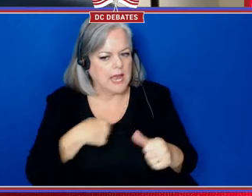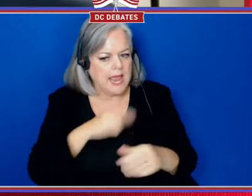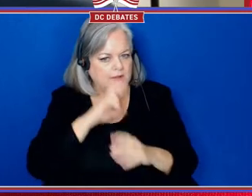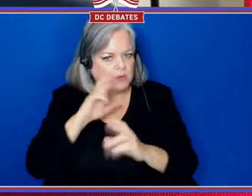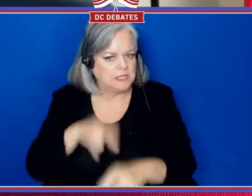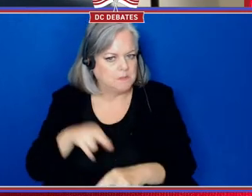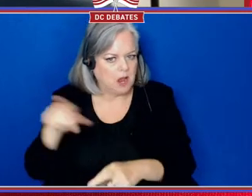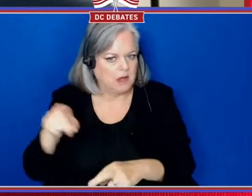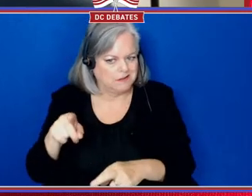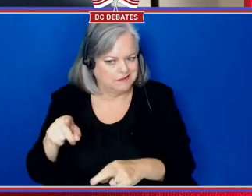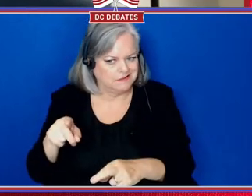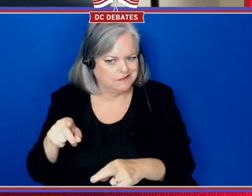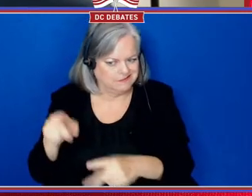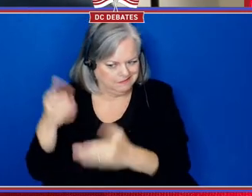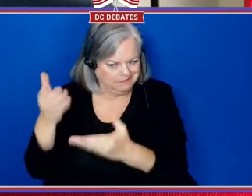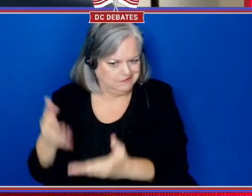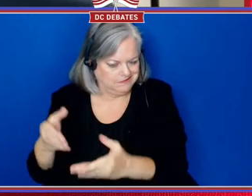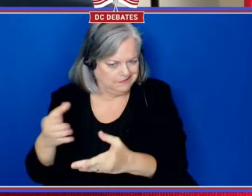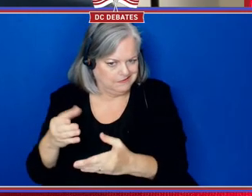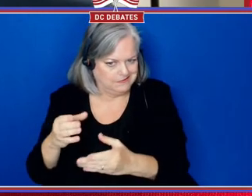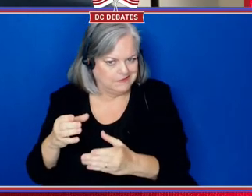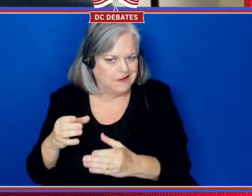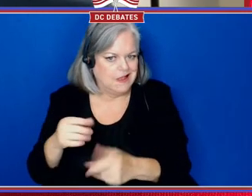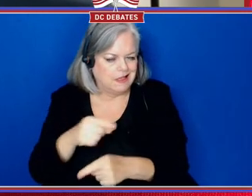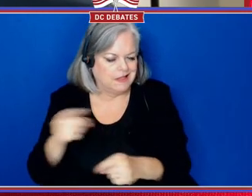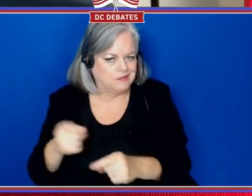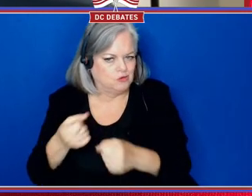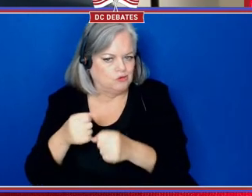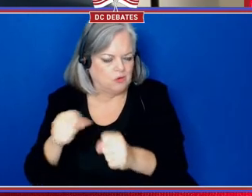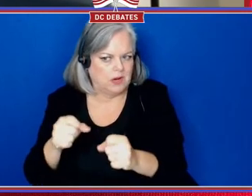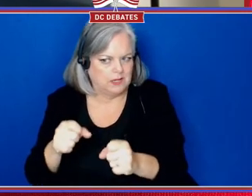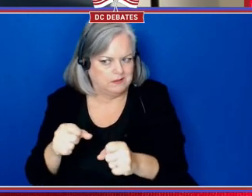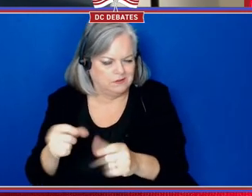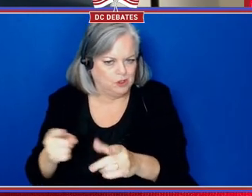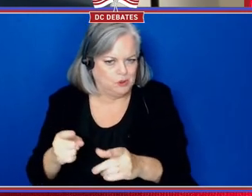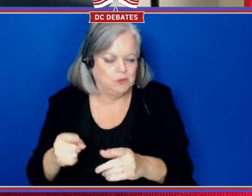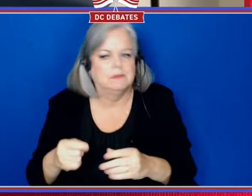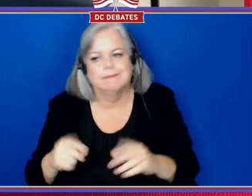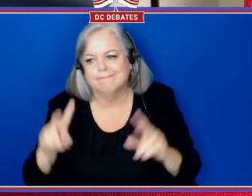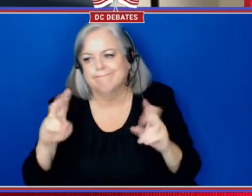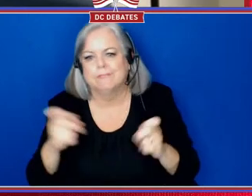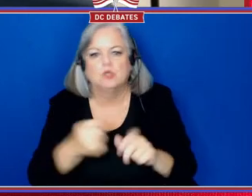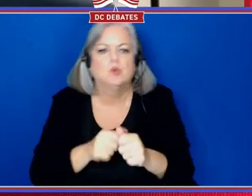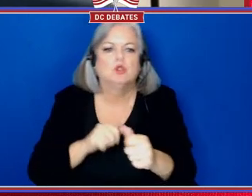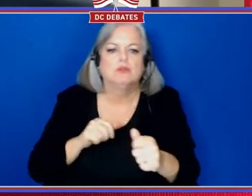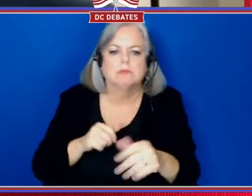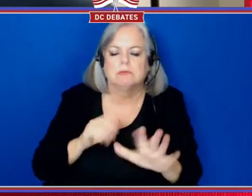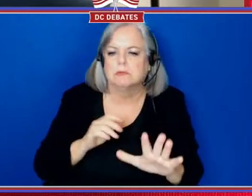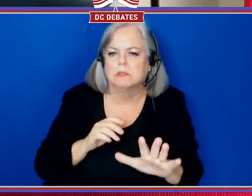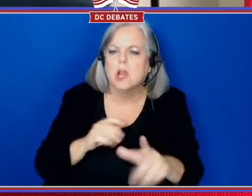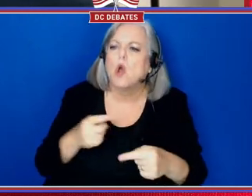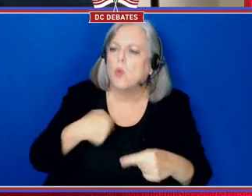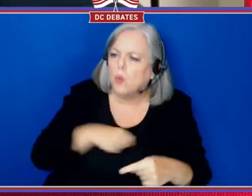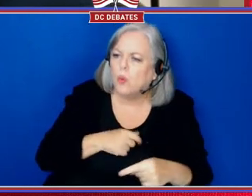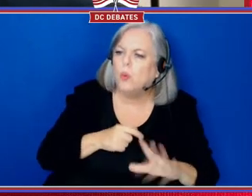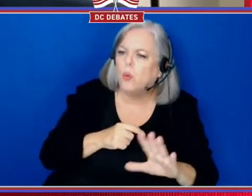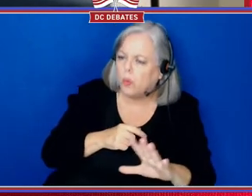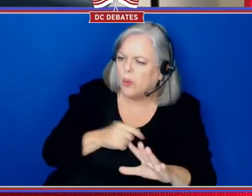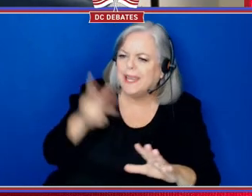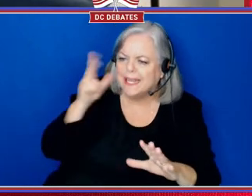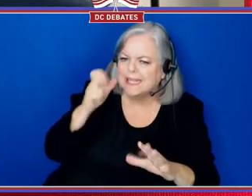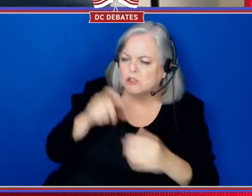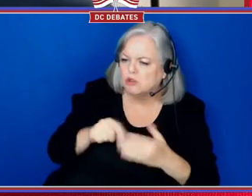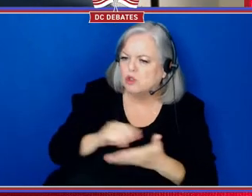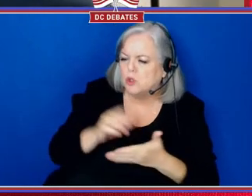down and getting kids back to school and the assertion that we didn't listen to parents. We listened to parents. Parents were begging